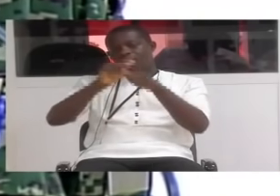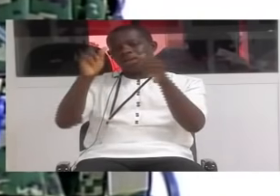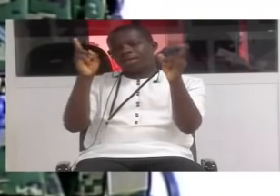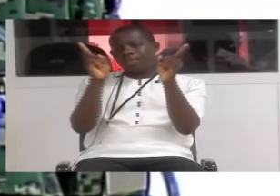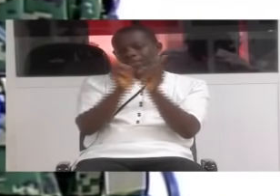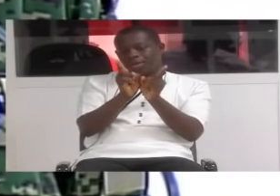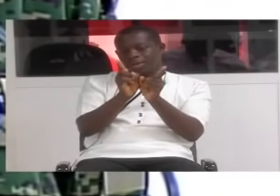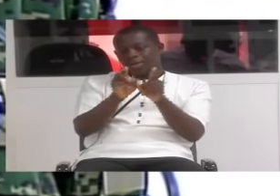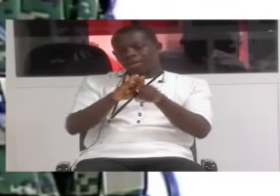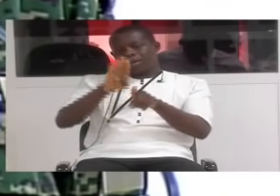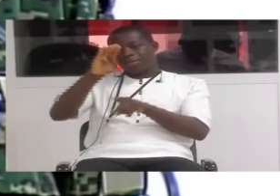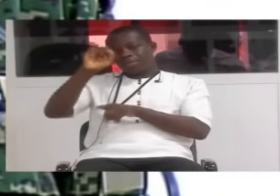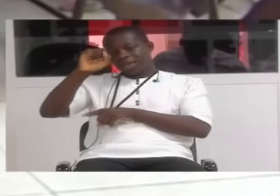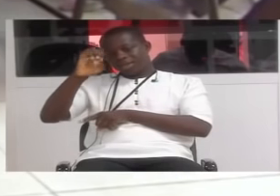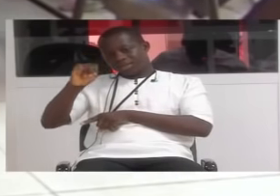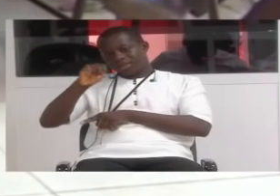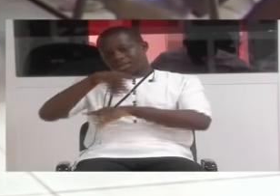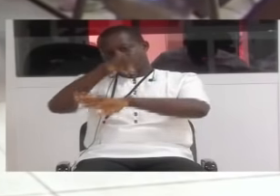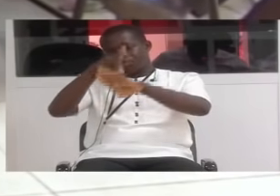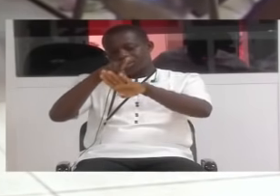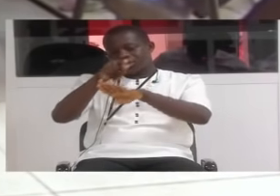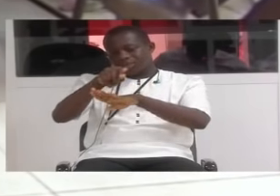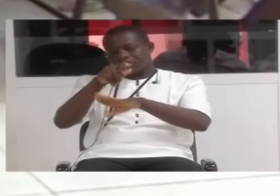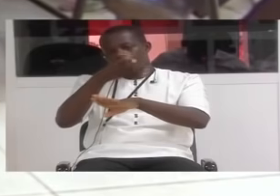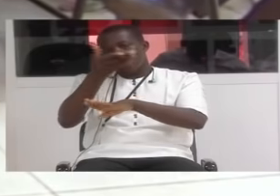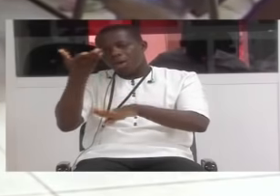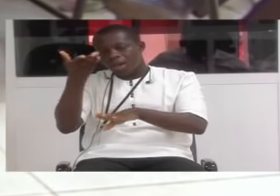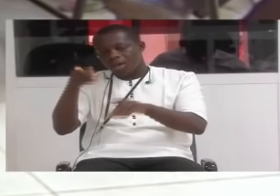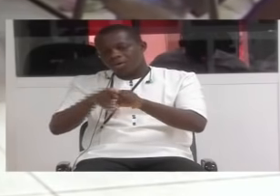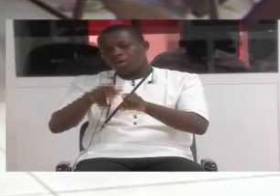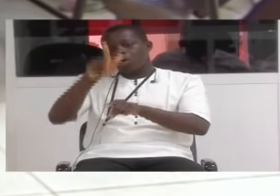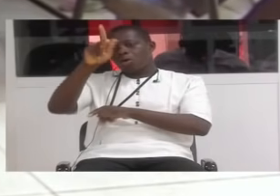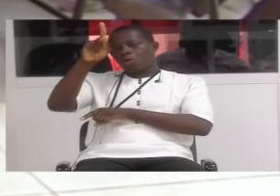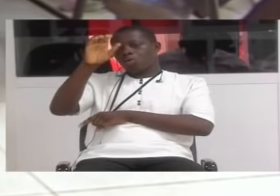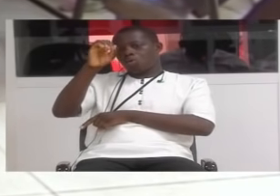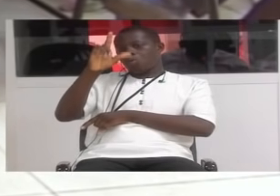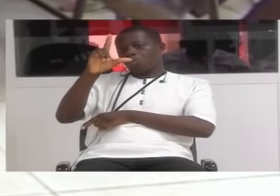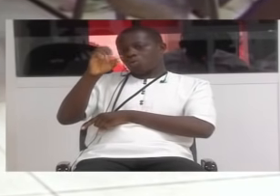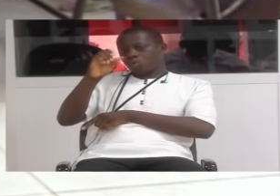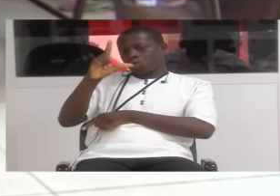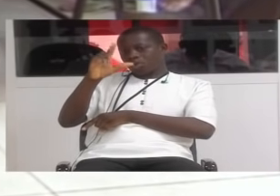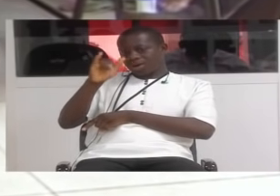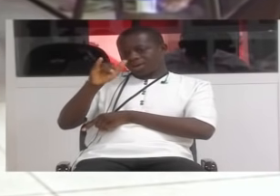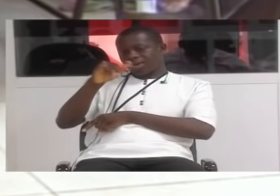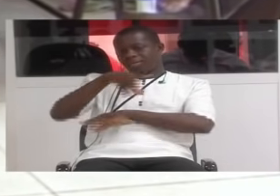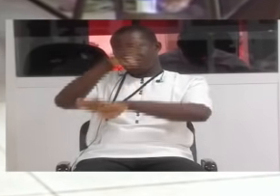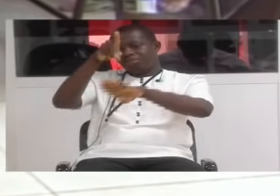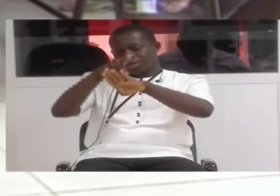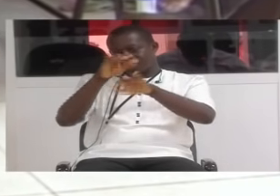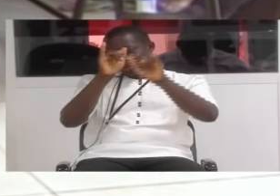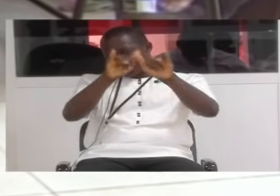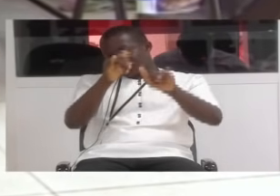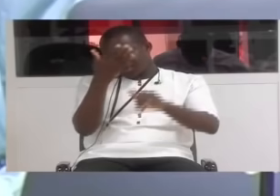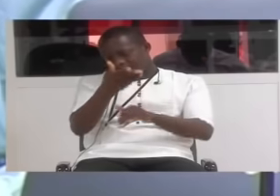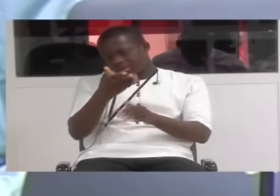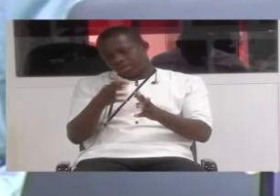said that we should meet at the base. And where was base? Base Wolem Kololinka Ben Daming. Base, well, okay. Base is Kolole, where we used